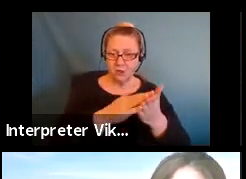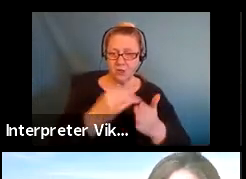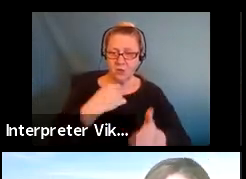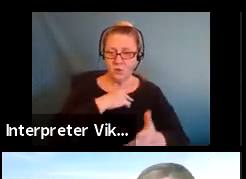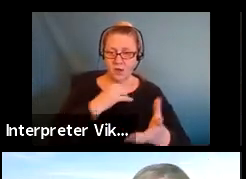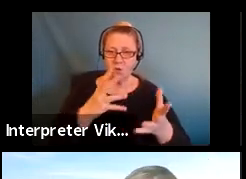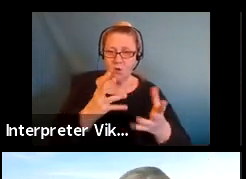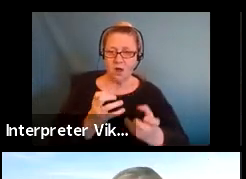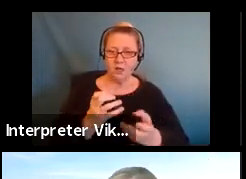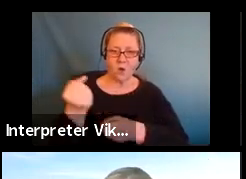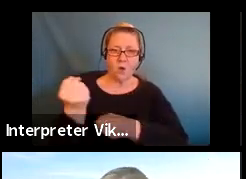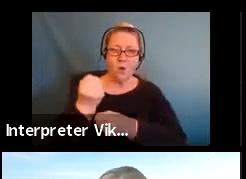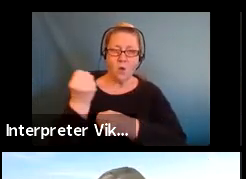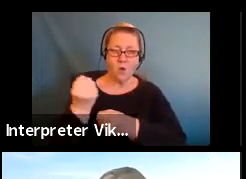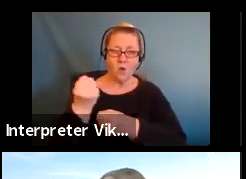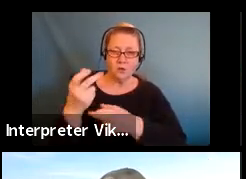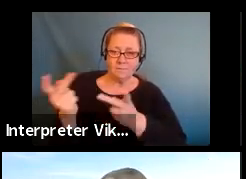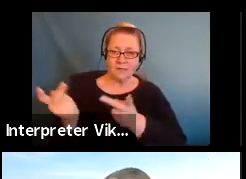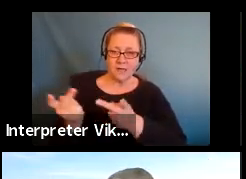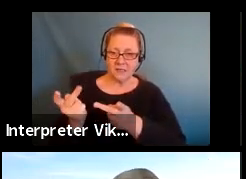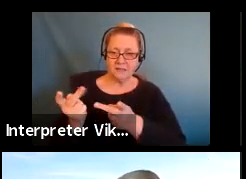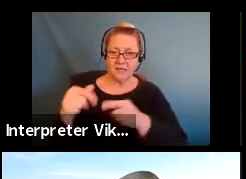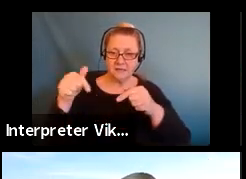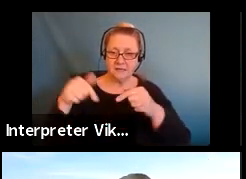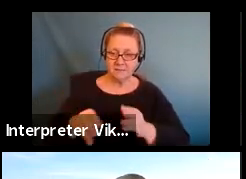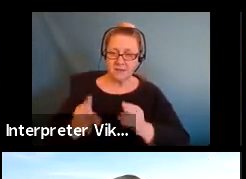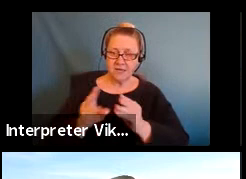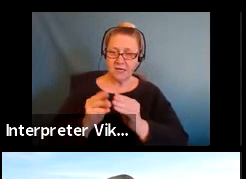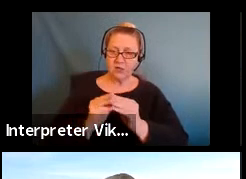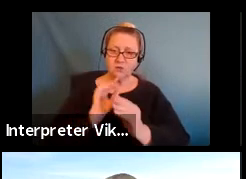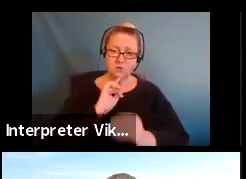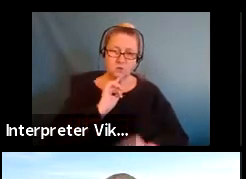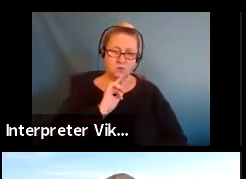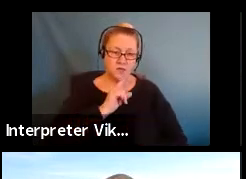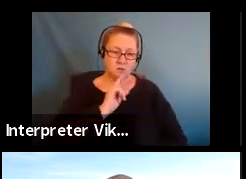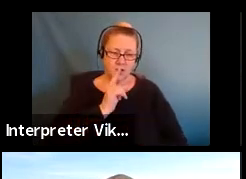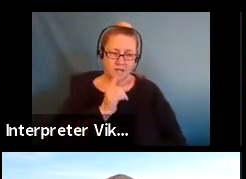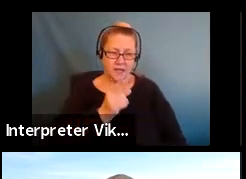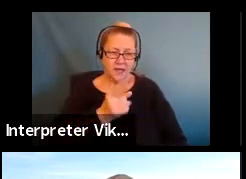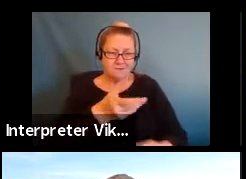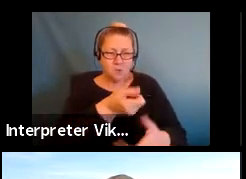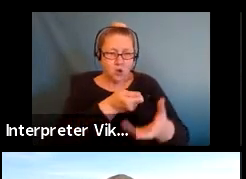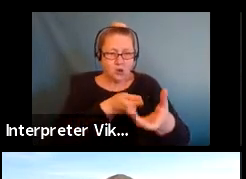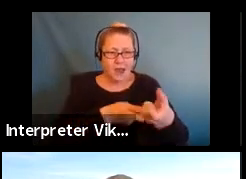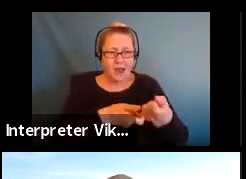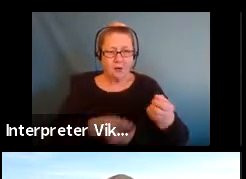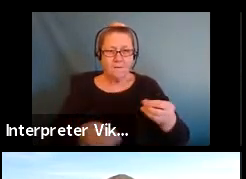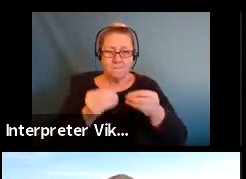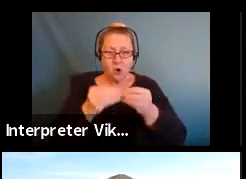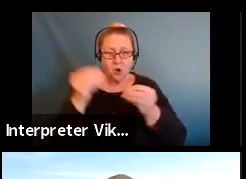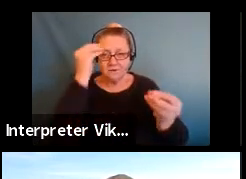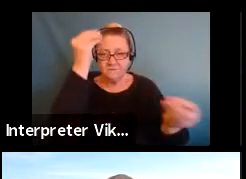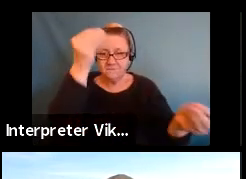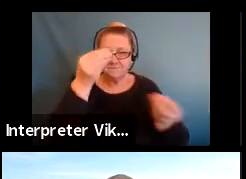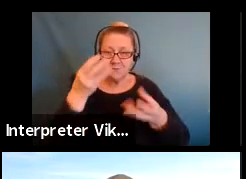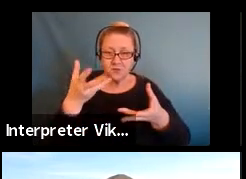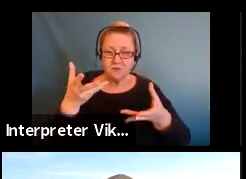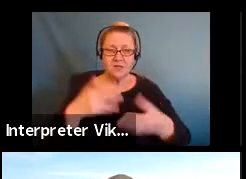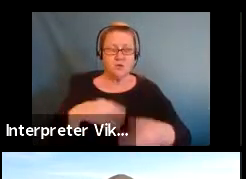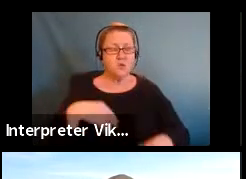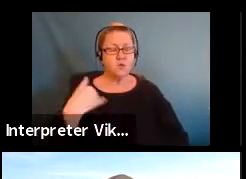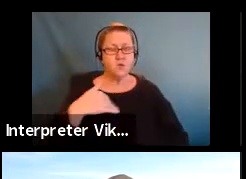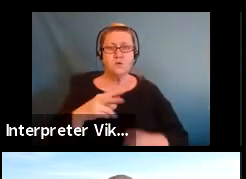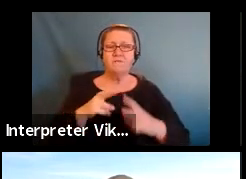a space in today's meeting to really pull out more of that input because it's incredibly valuable to